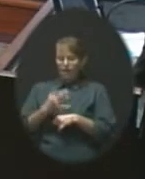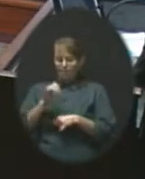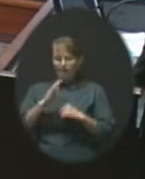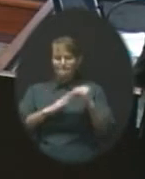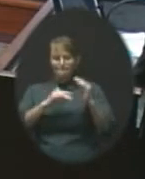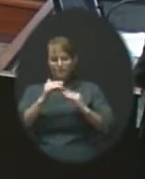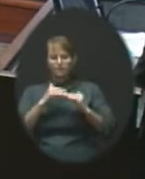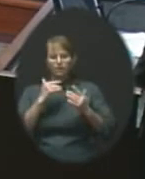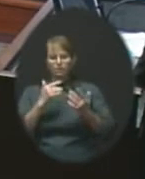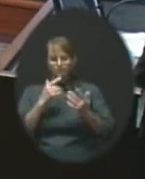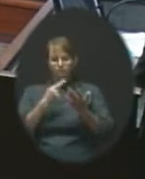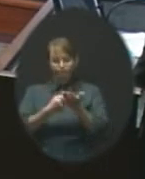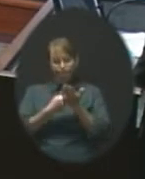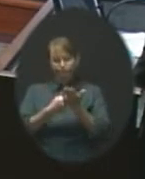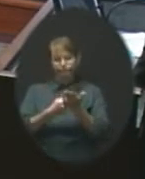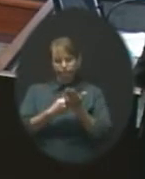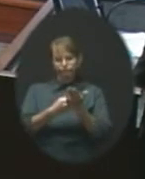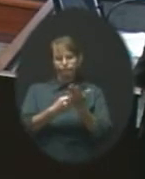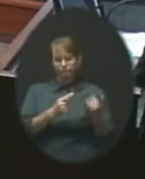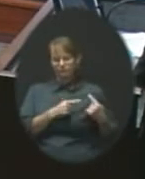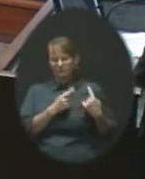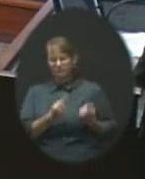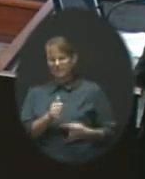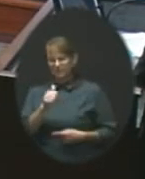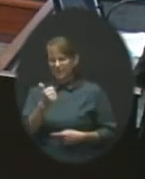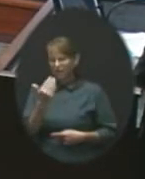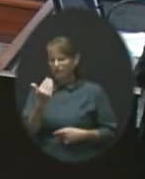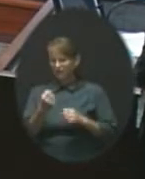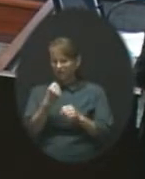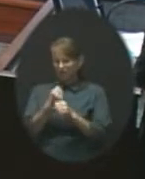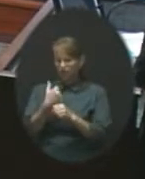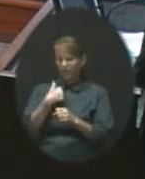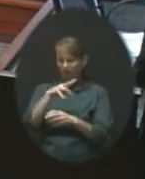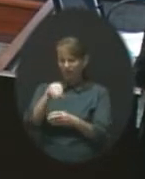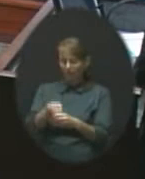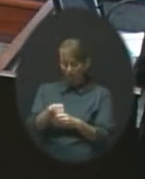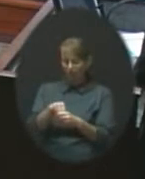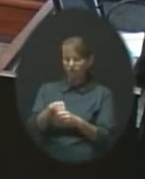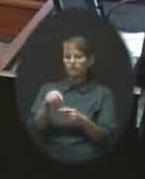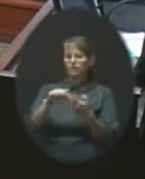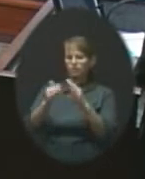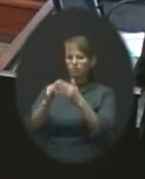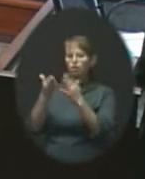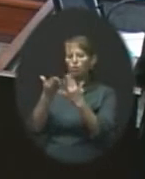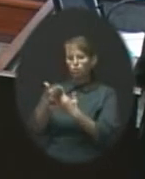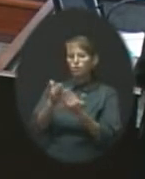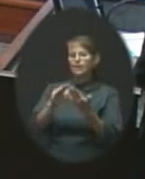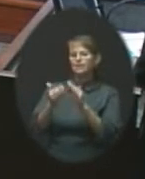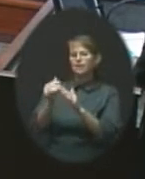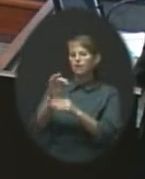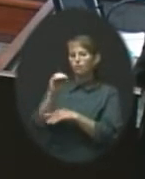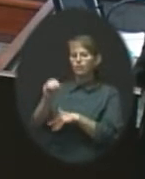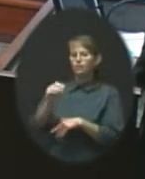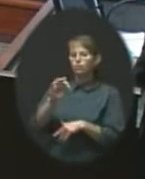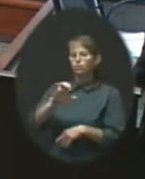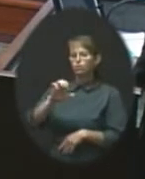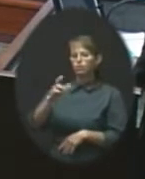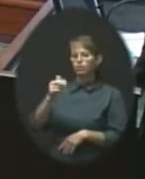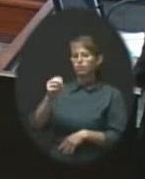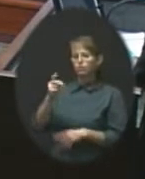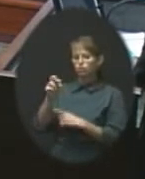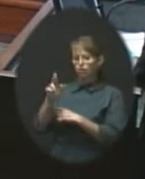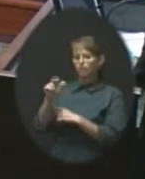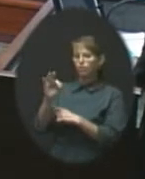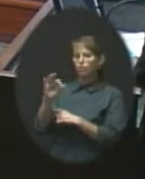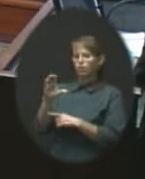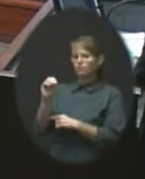conversation for 10 or 15 years. I've been involved in this community through the City of Olathe, the Chamber of Commerce, and it is